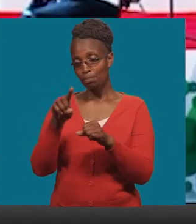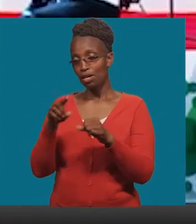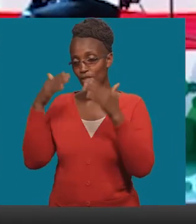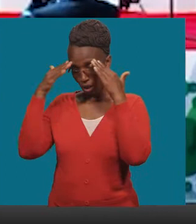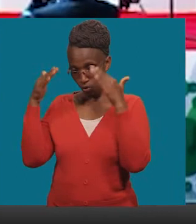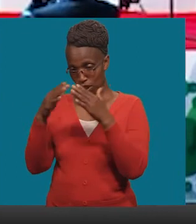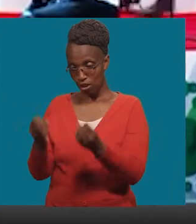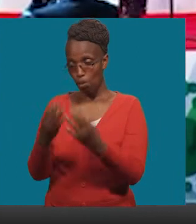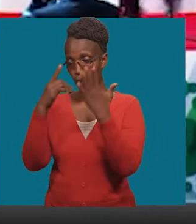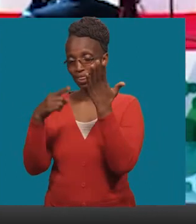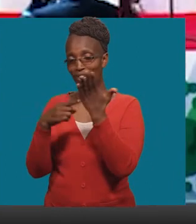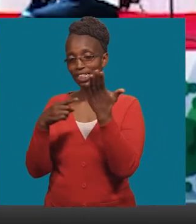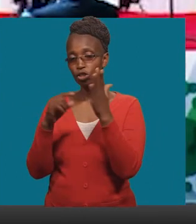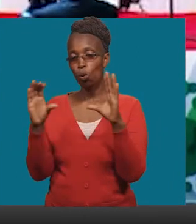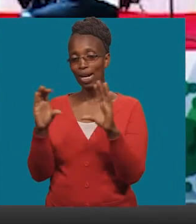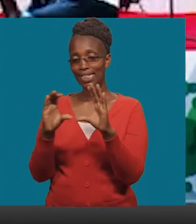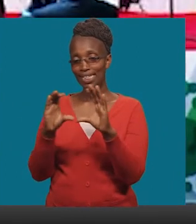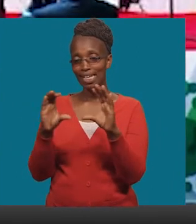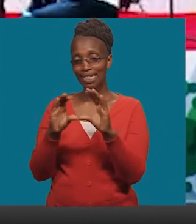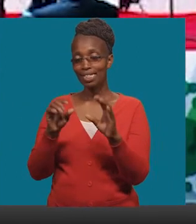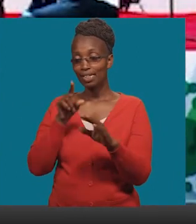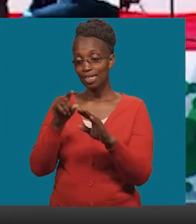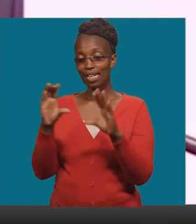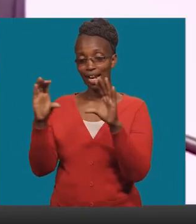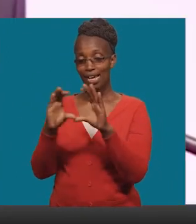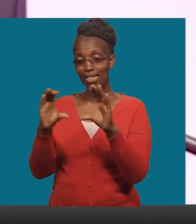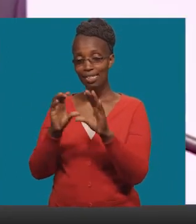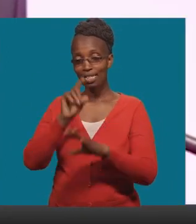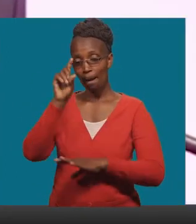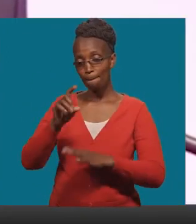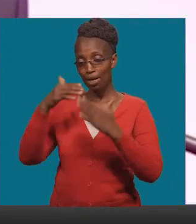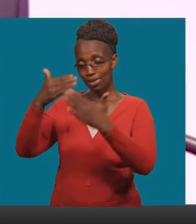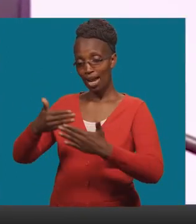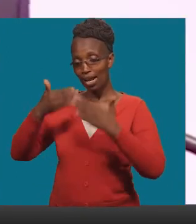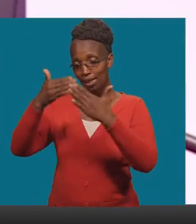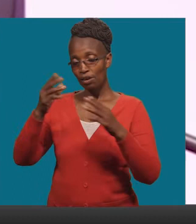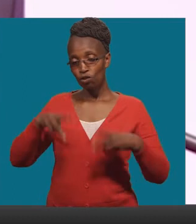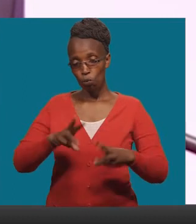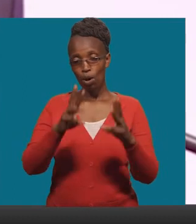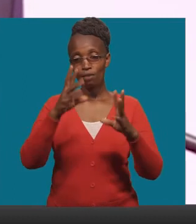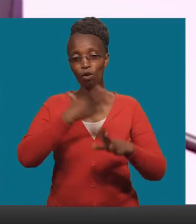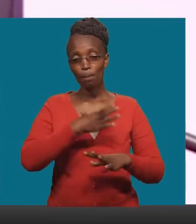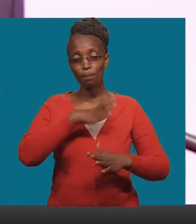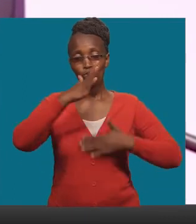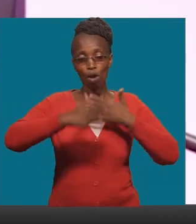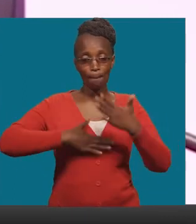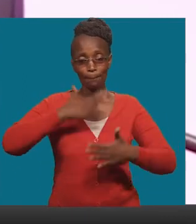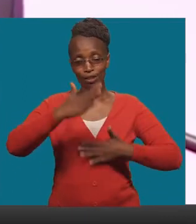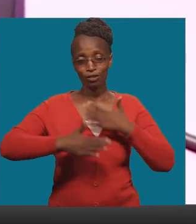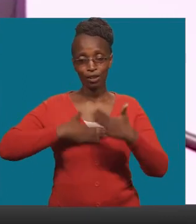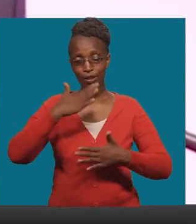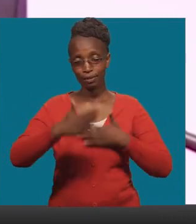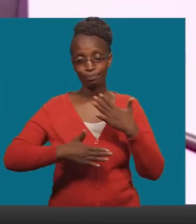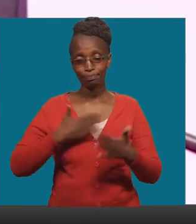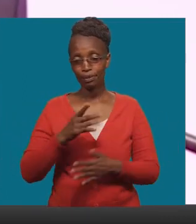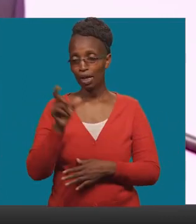kuhakikisha wanaegemea leseni za dijitali. Those licenses must give way to show people,